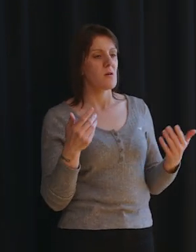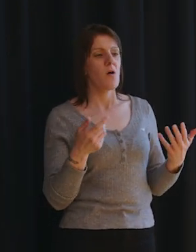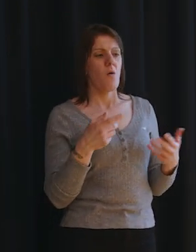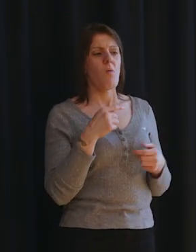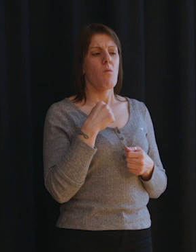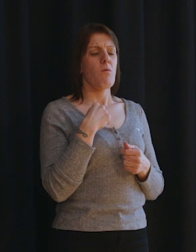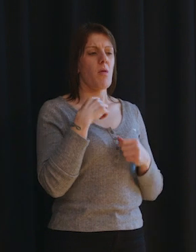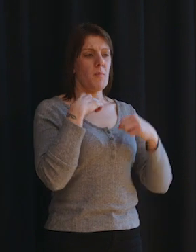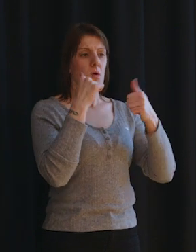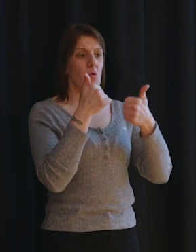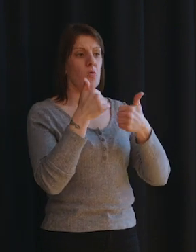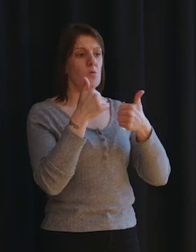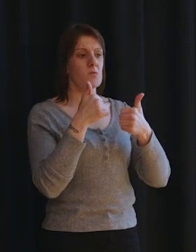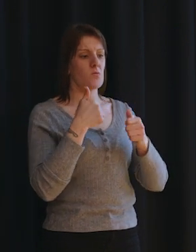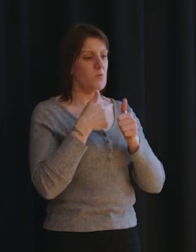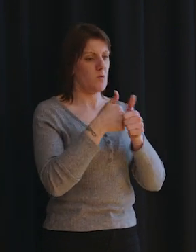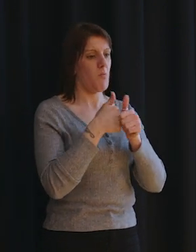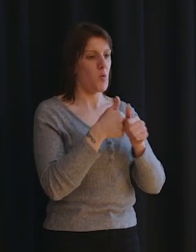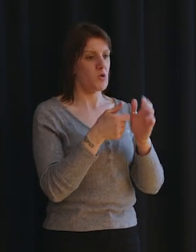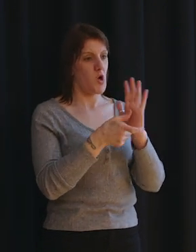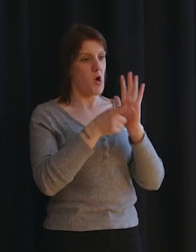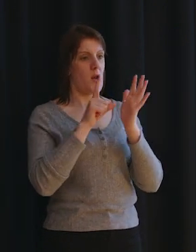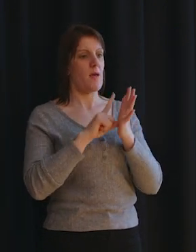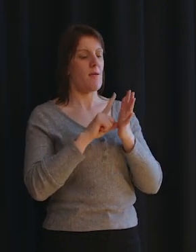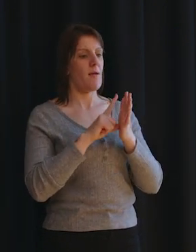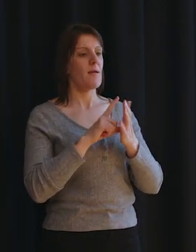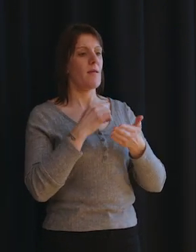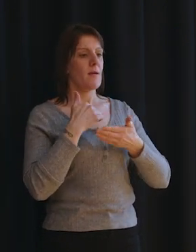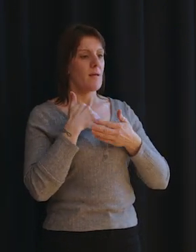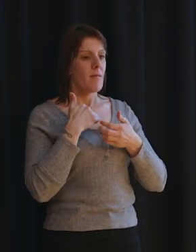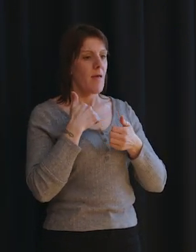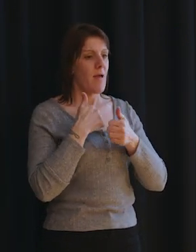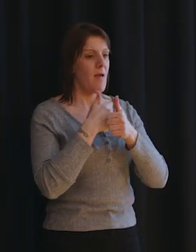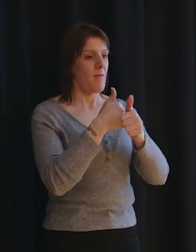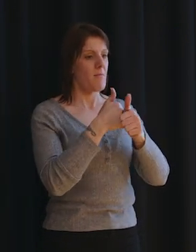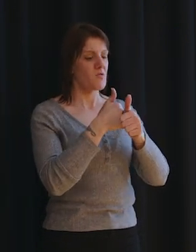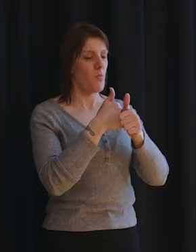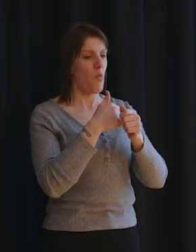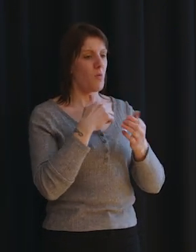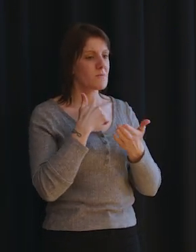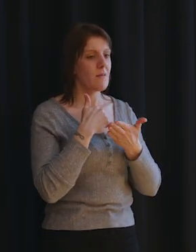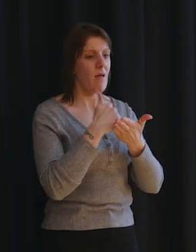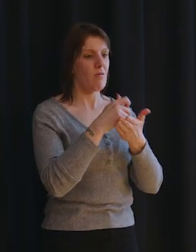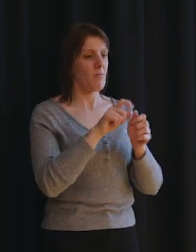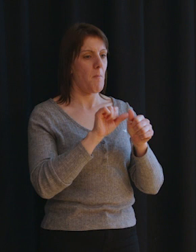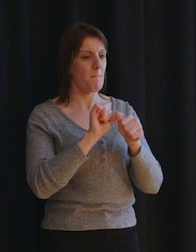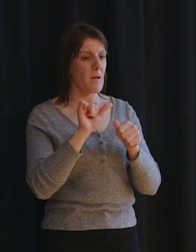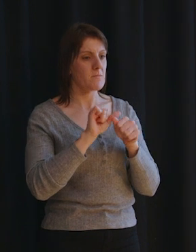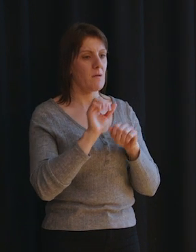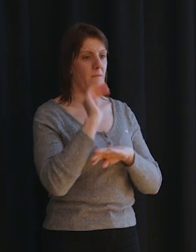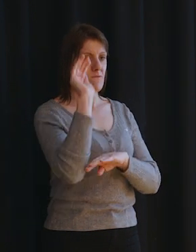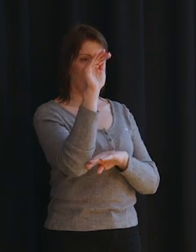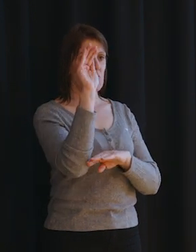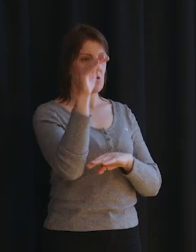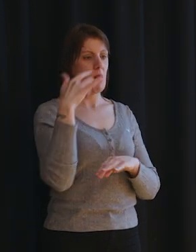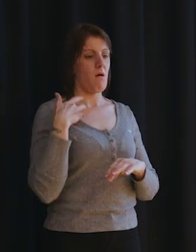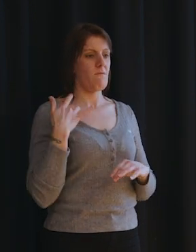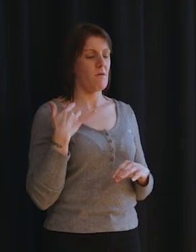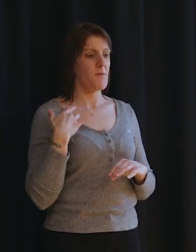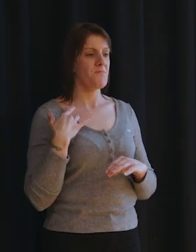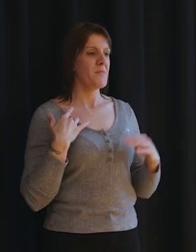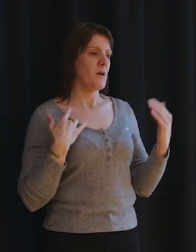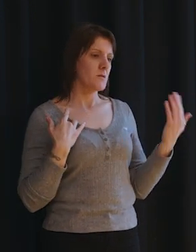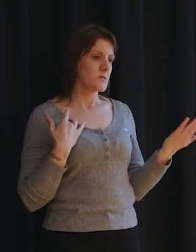begin support kind of later in life as well. So treating mental health disorders that often coexist